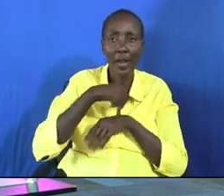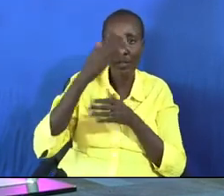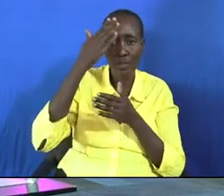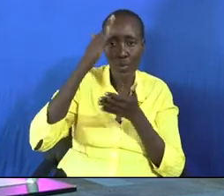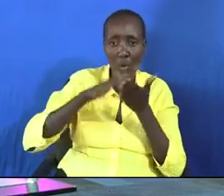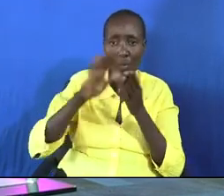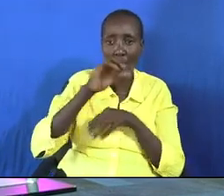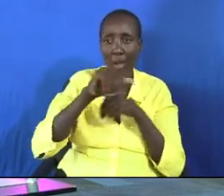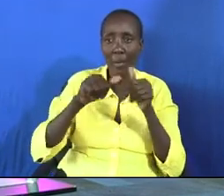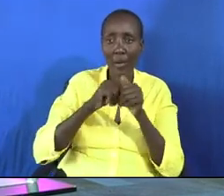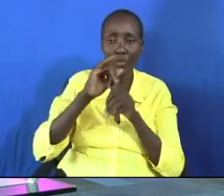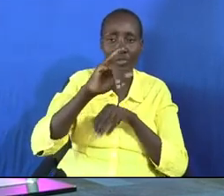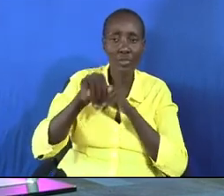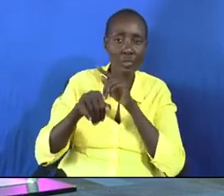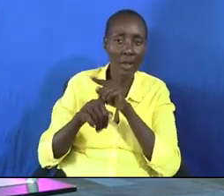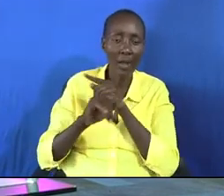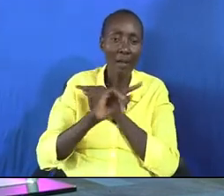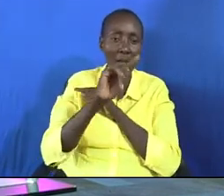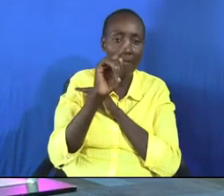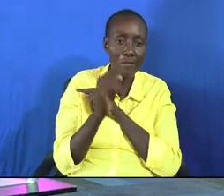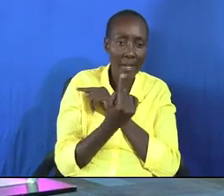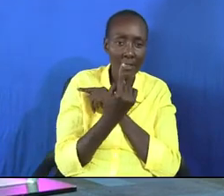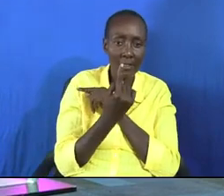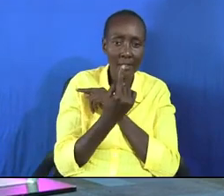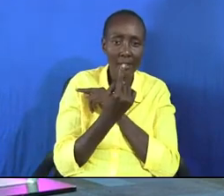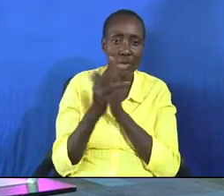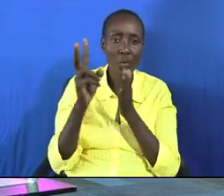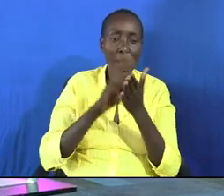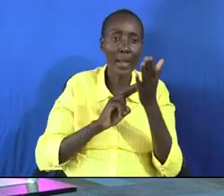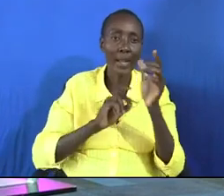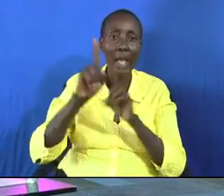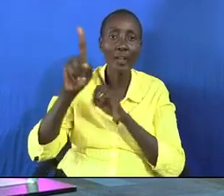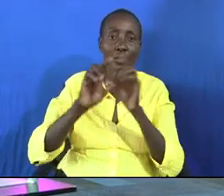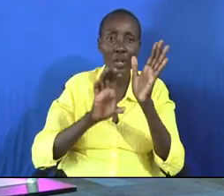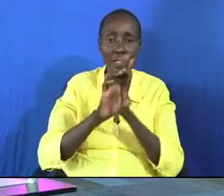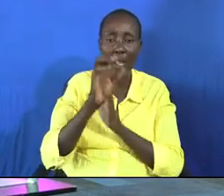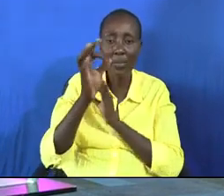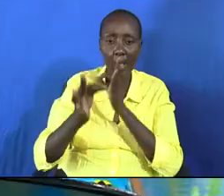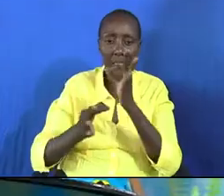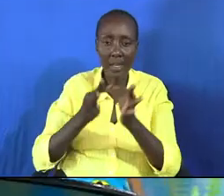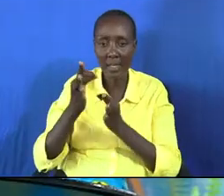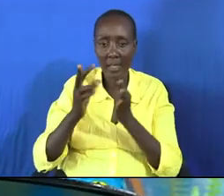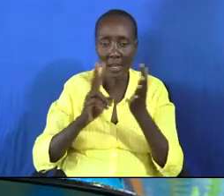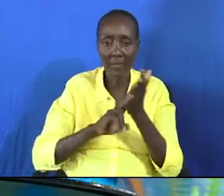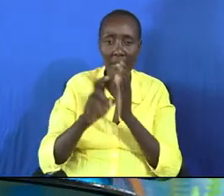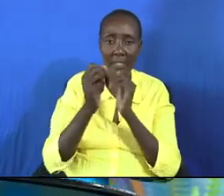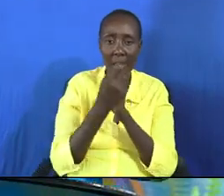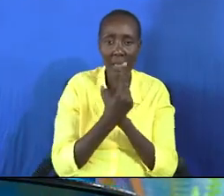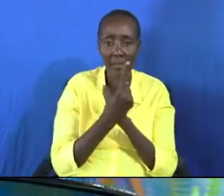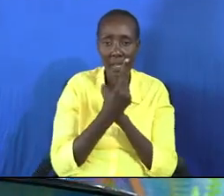Joshua, first of all, we go to Exodus 33, verse 11.